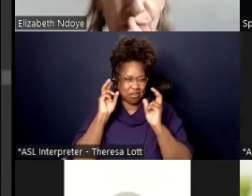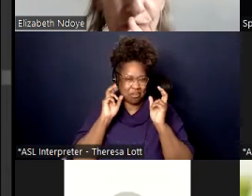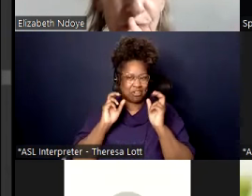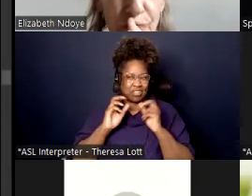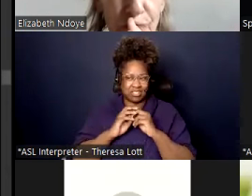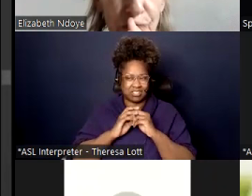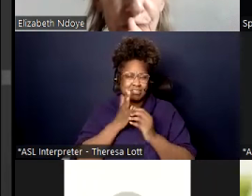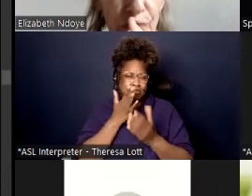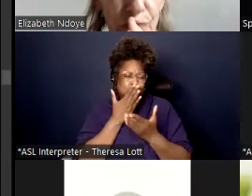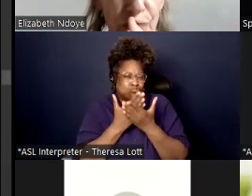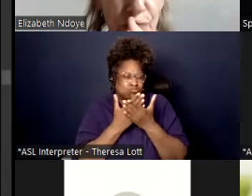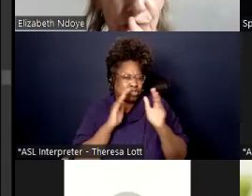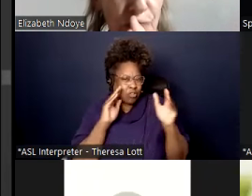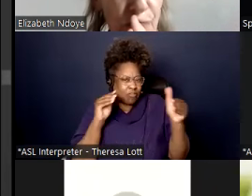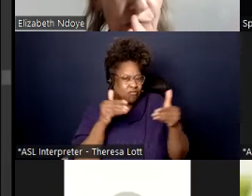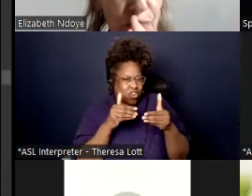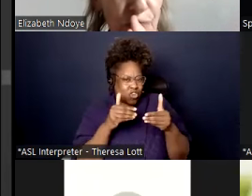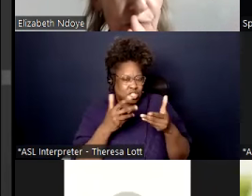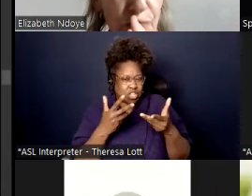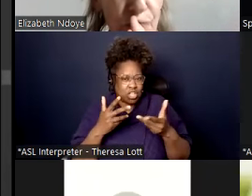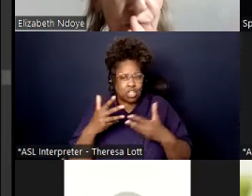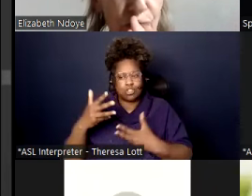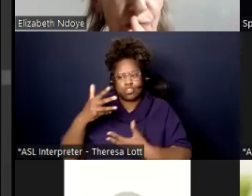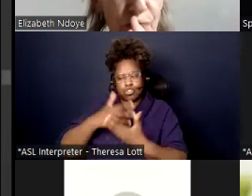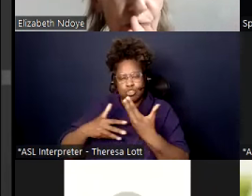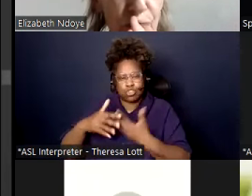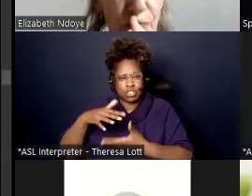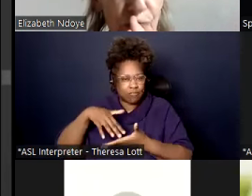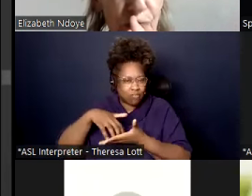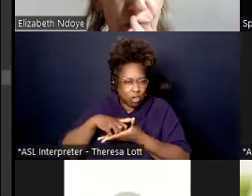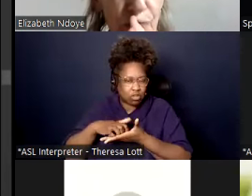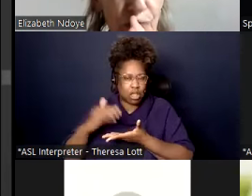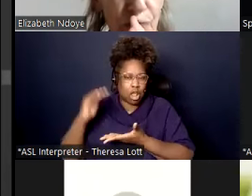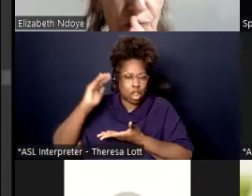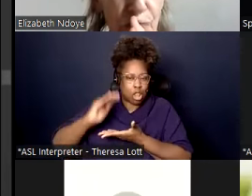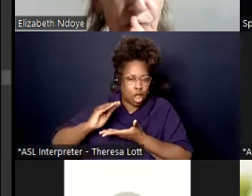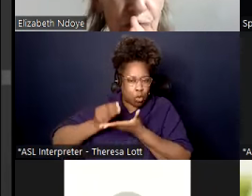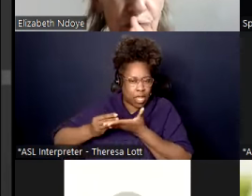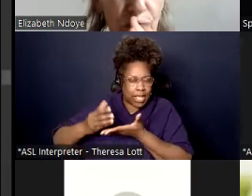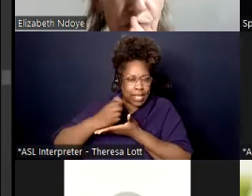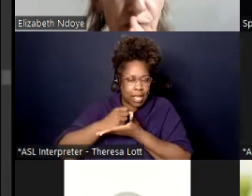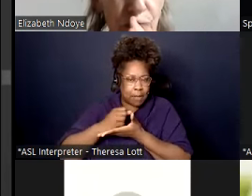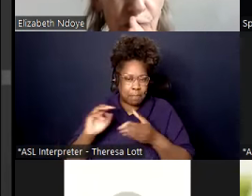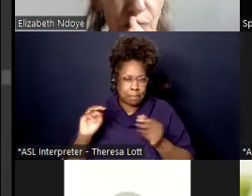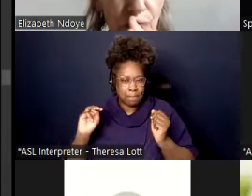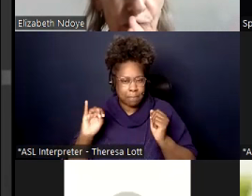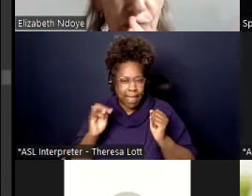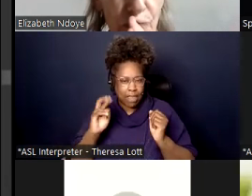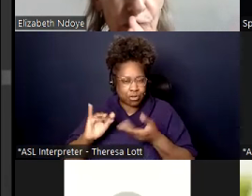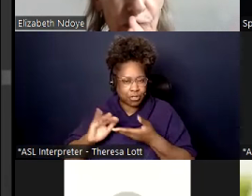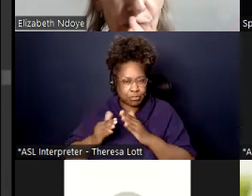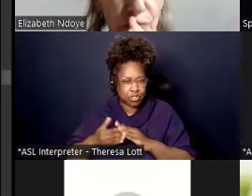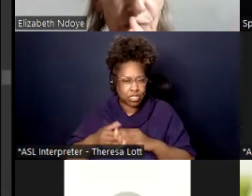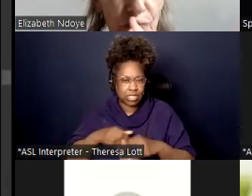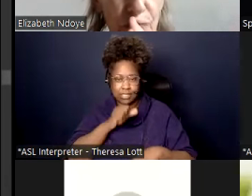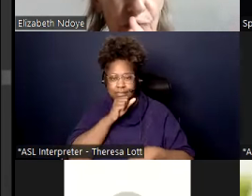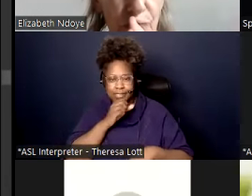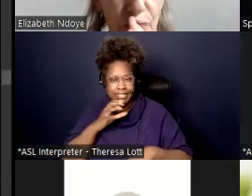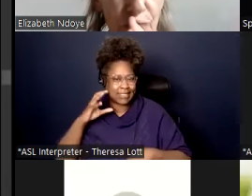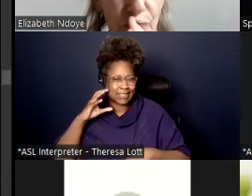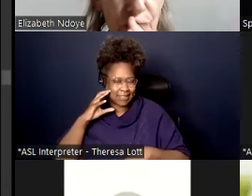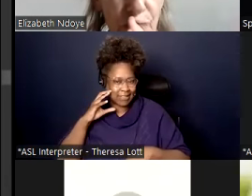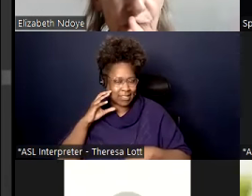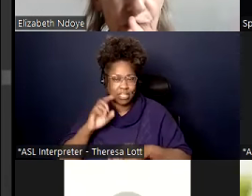good to focus on social vulnerable populations, lower income, minority communities and seniors, but not necessarily to be like